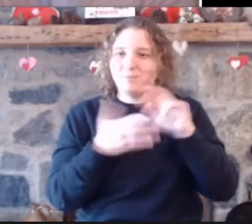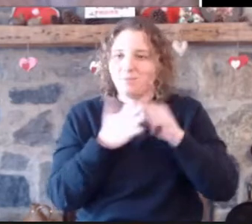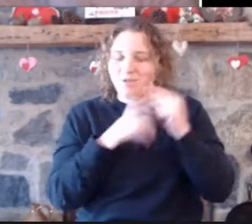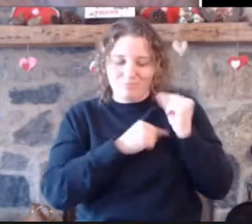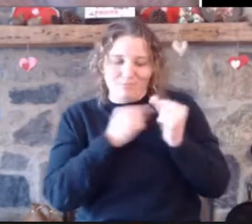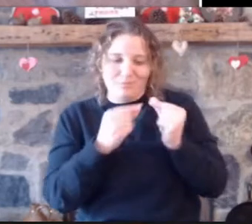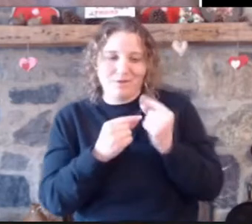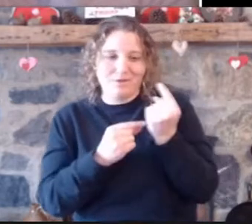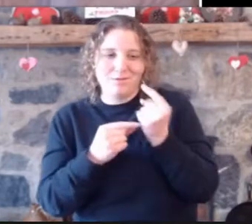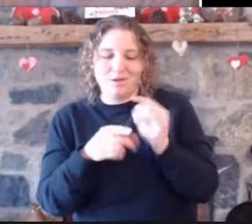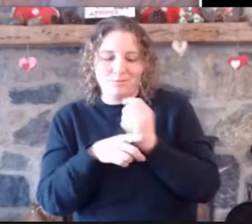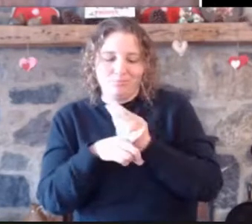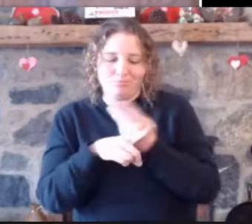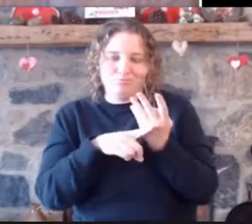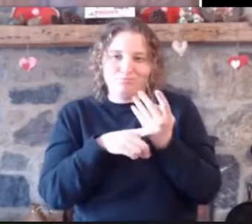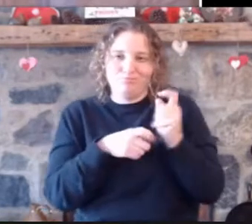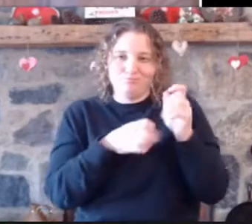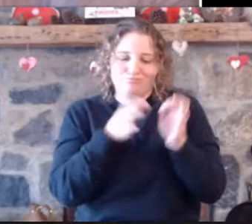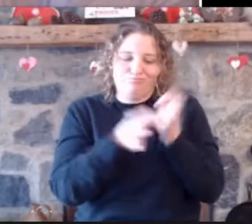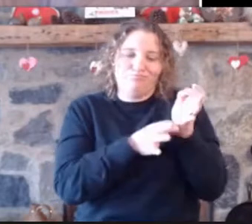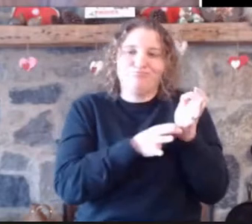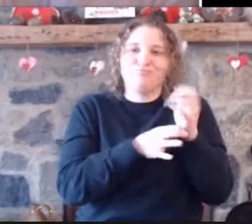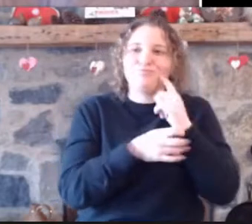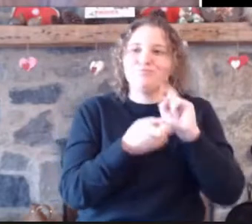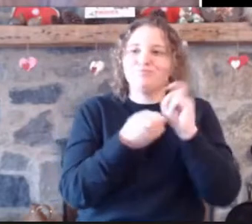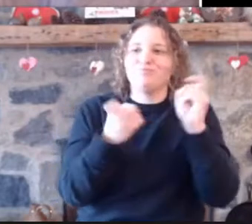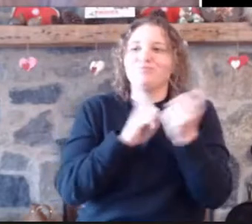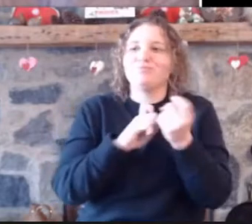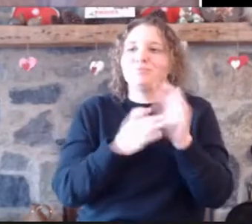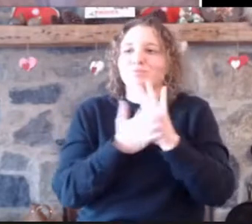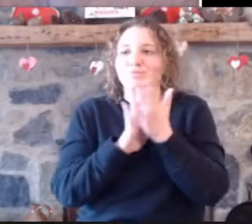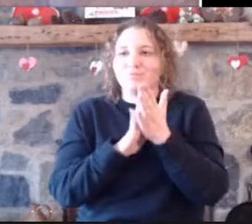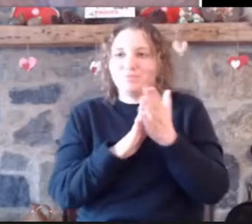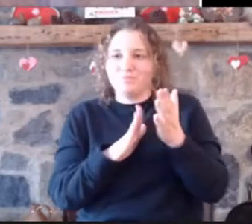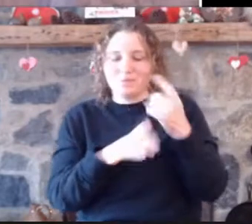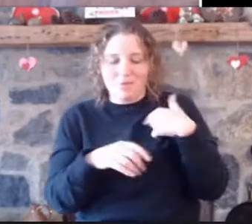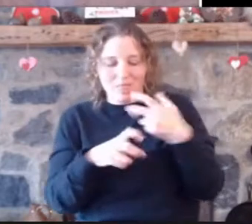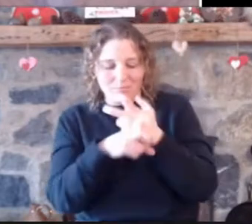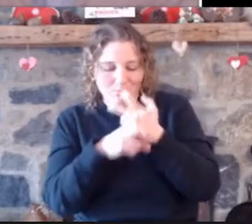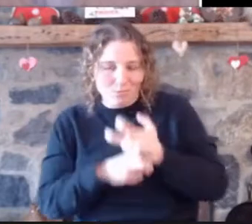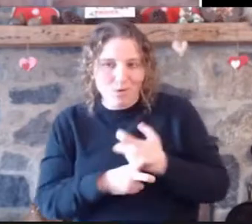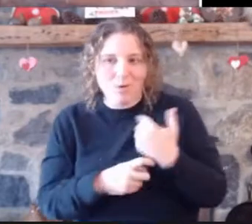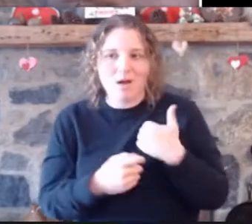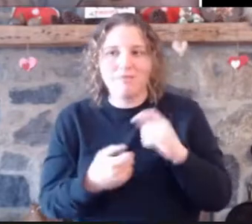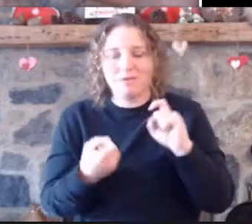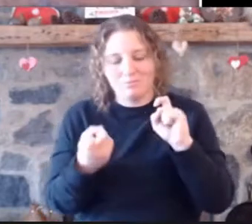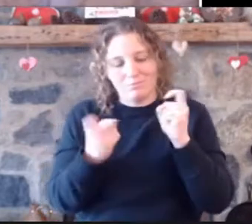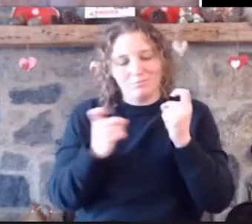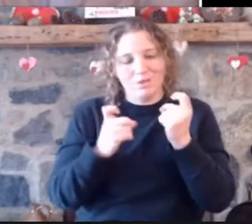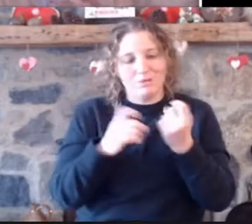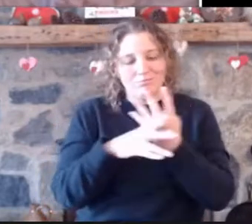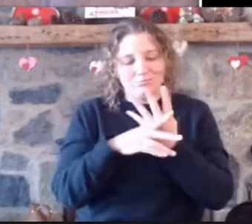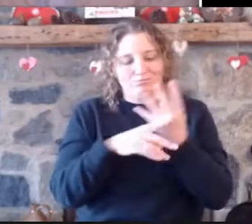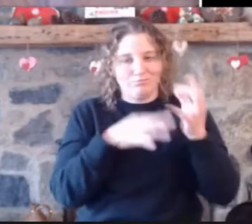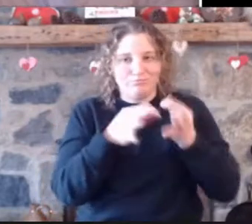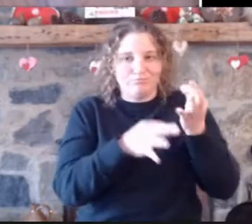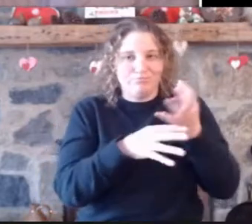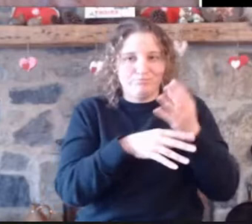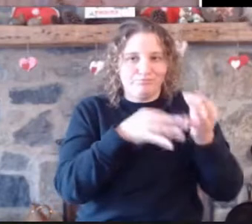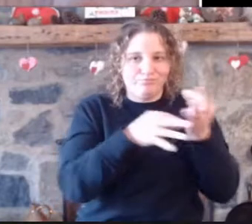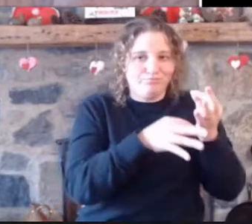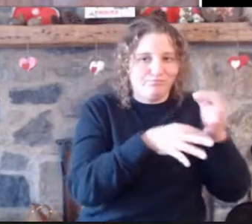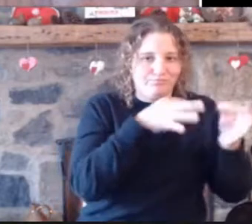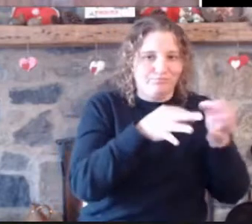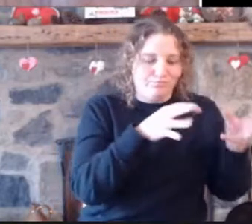simple cells to invertebrate and invertebrate fish, et cetera, and they kept mutating favorably and adding